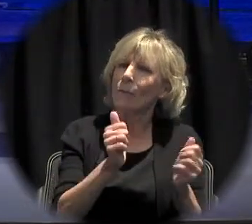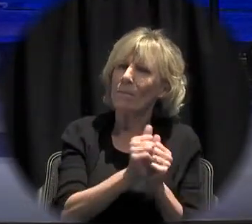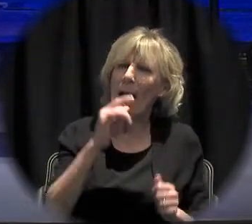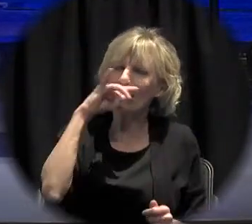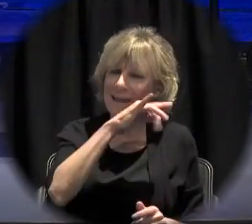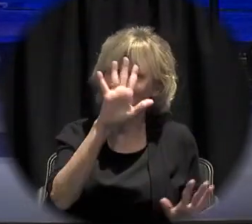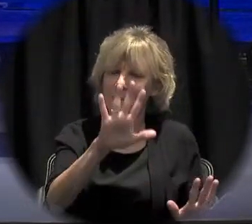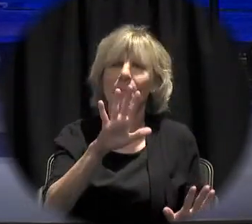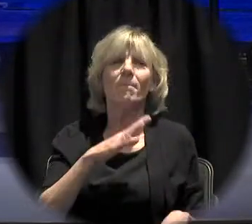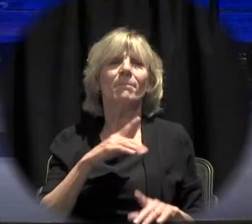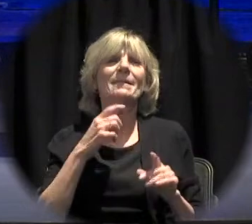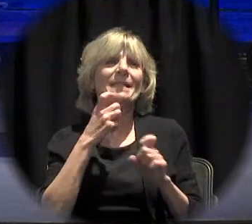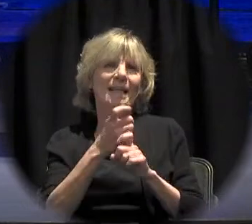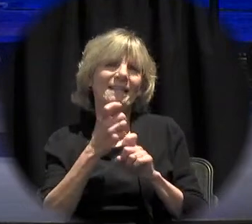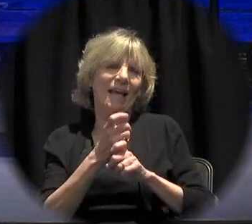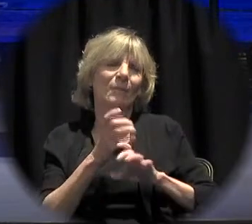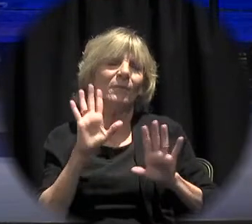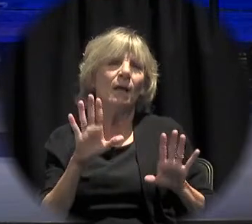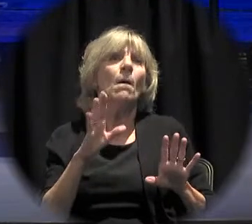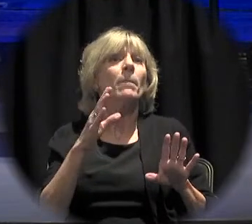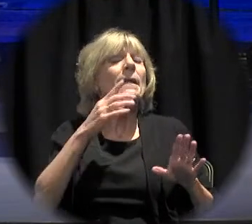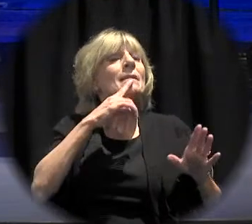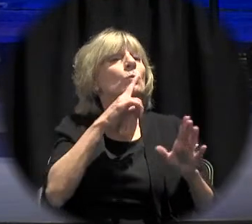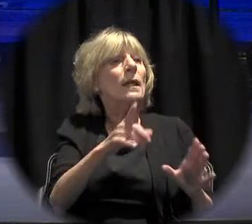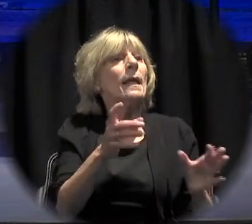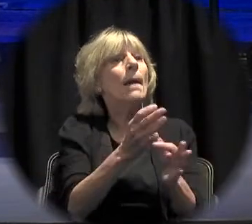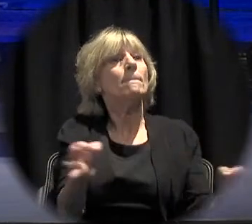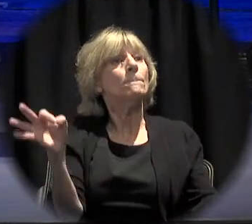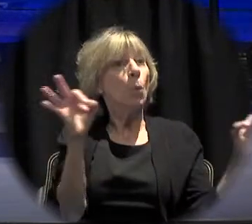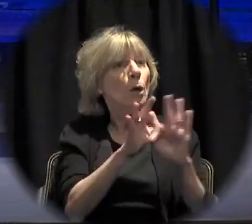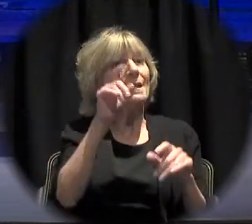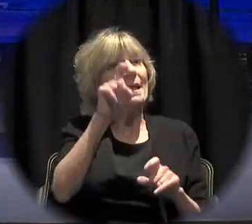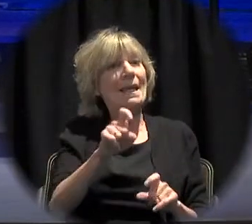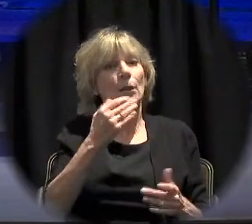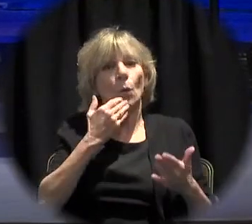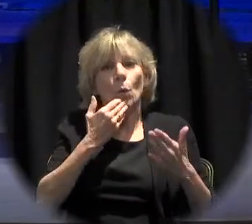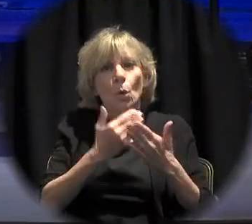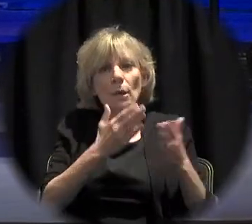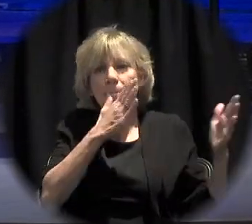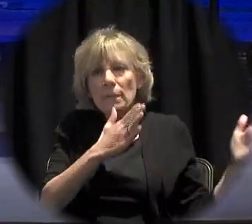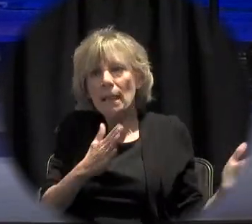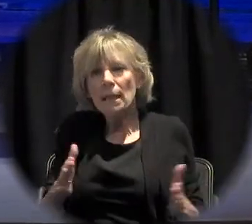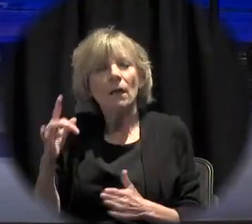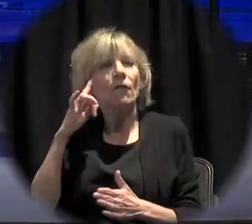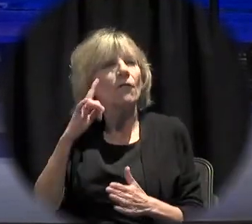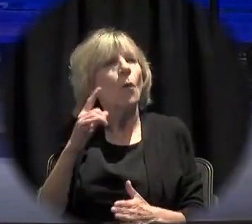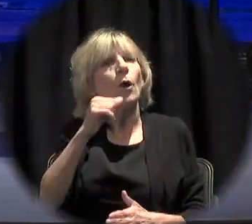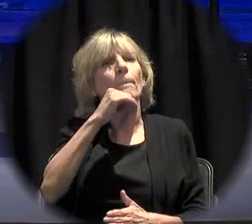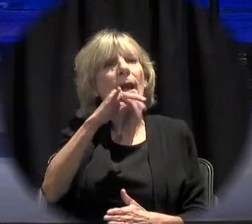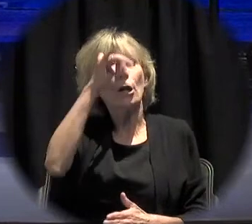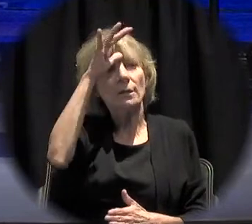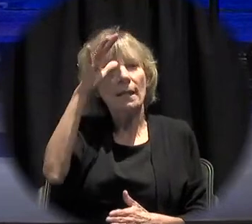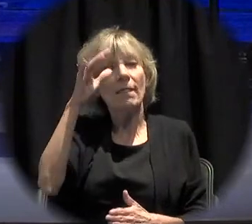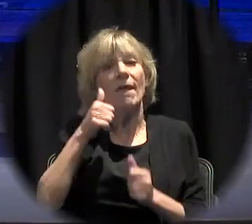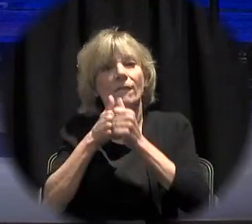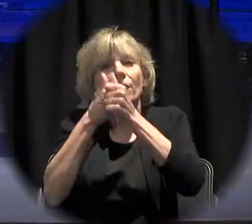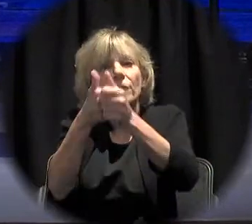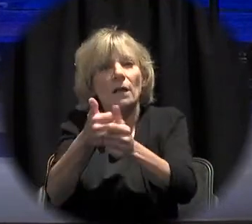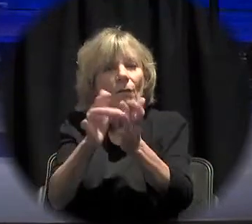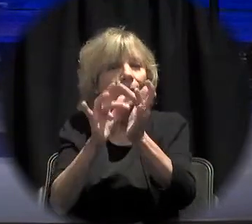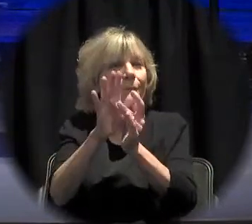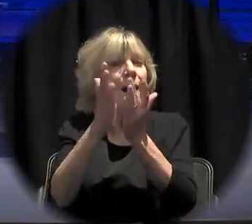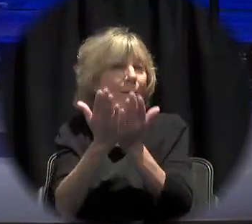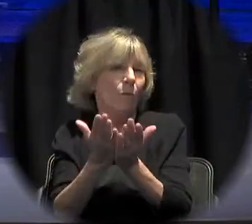But it is important for us to have good strategies for parenting. Strategies that are biblically based, that